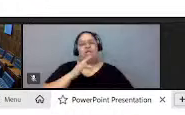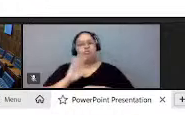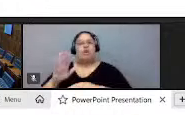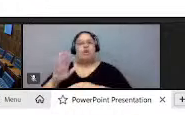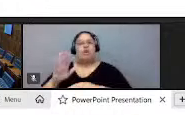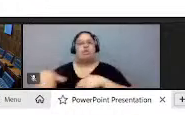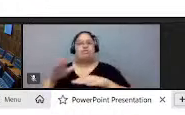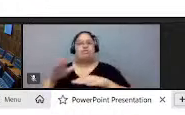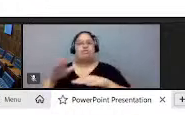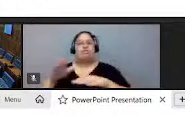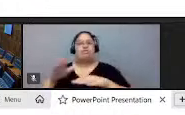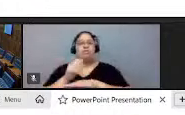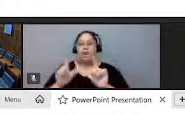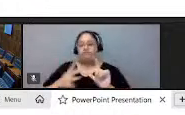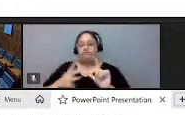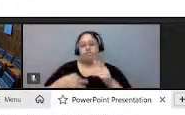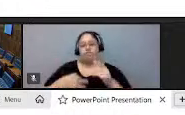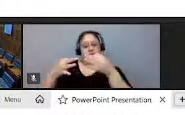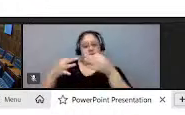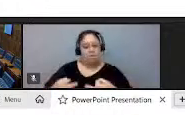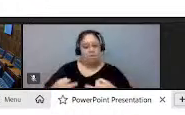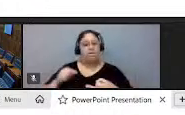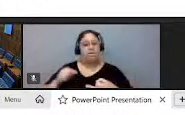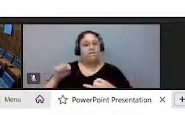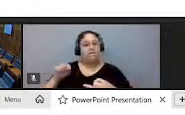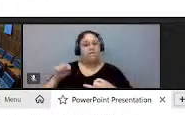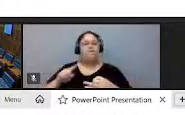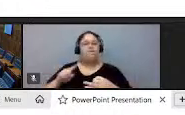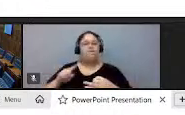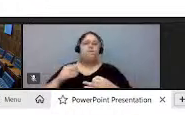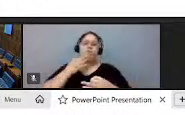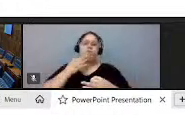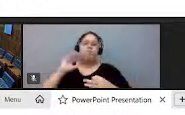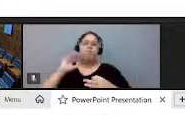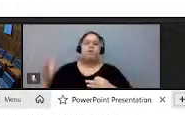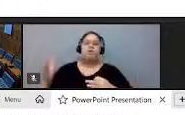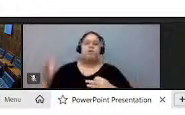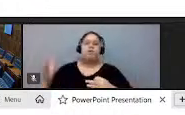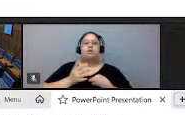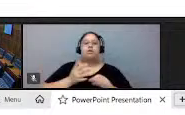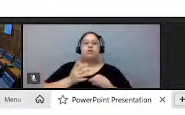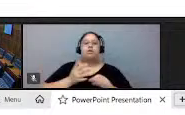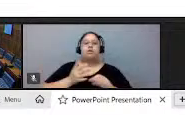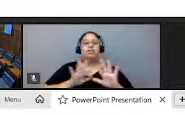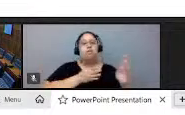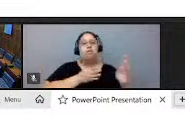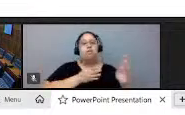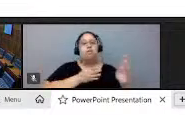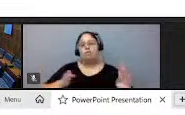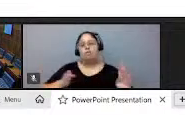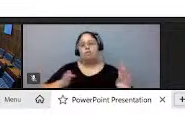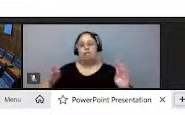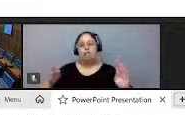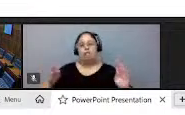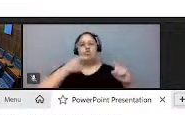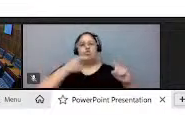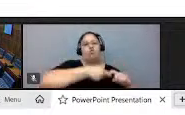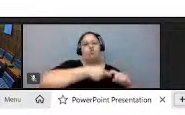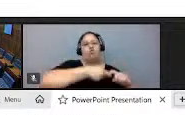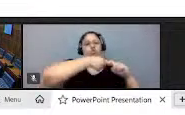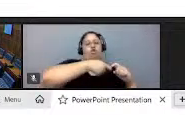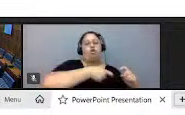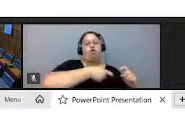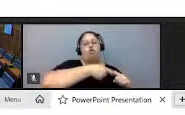licenses up front um and that is then for the introduction of 10 portal Harbor cranes and that will then be